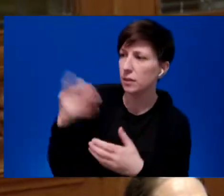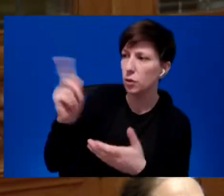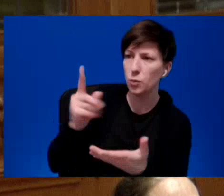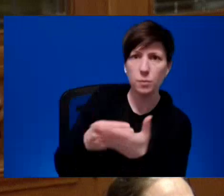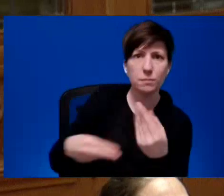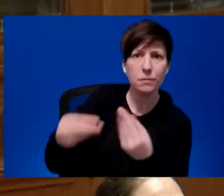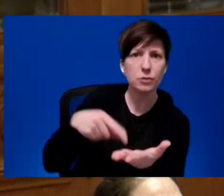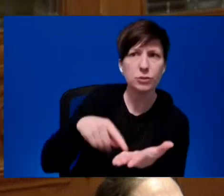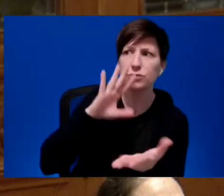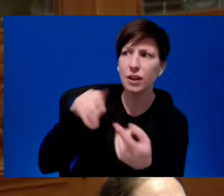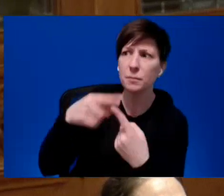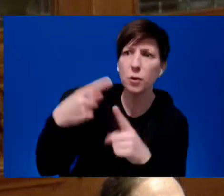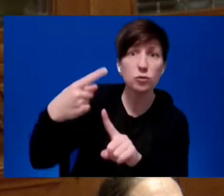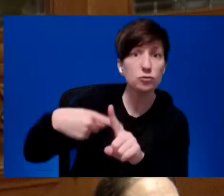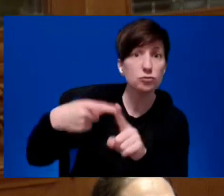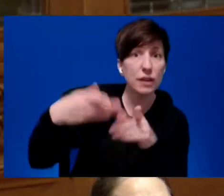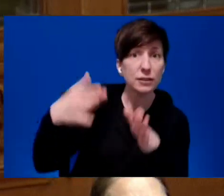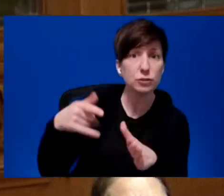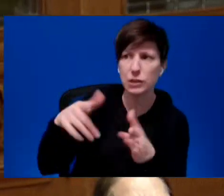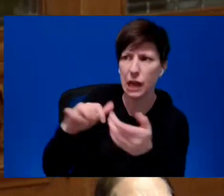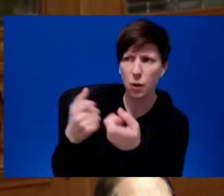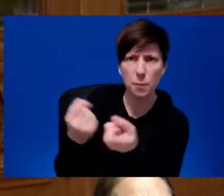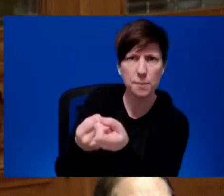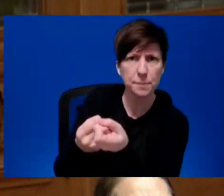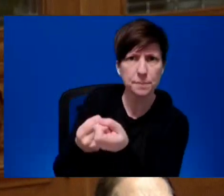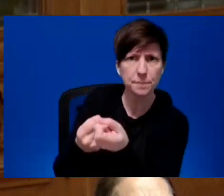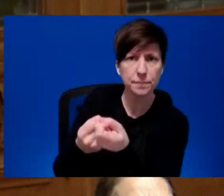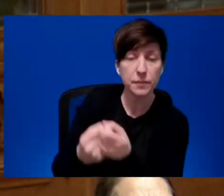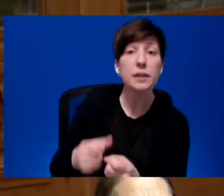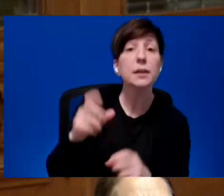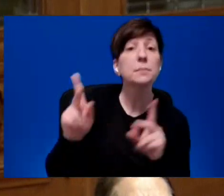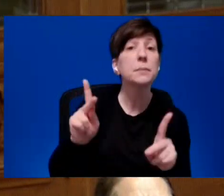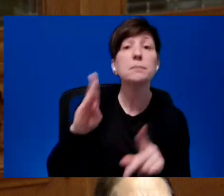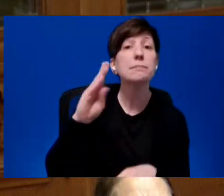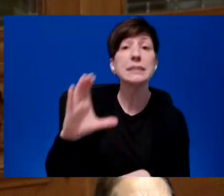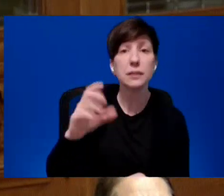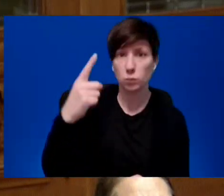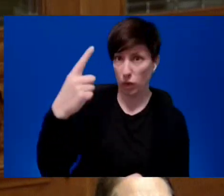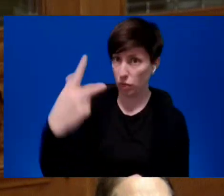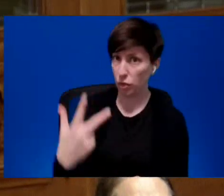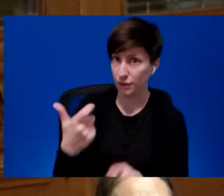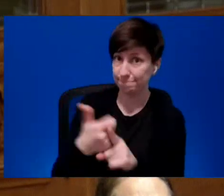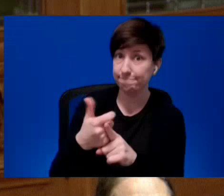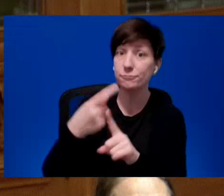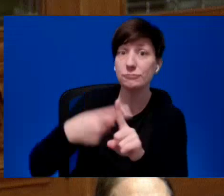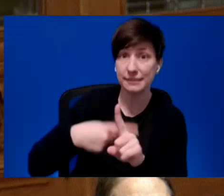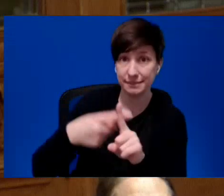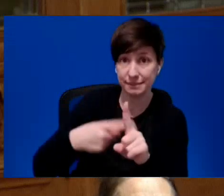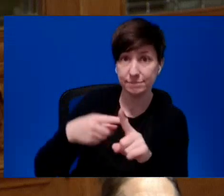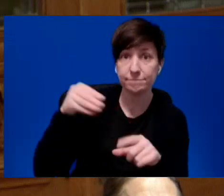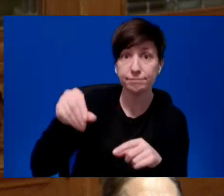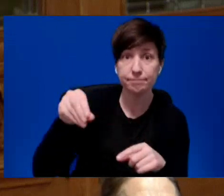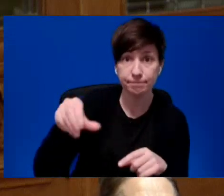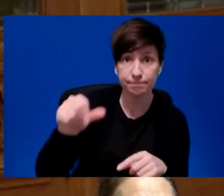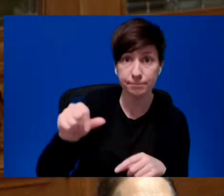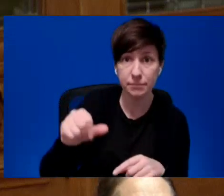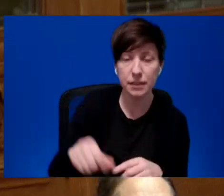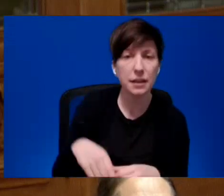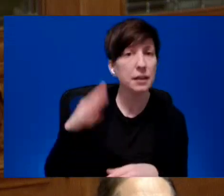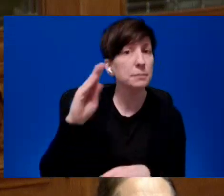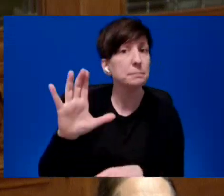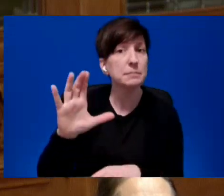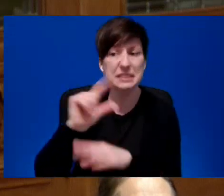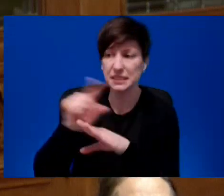told renters, who make up 1/3 of the people in BC, you're on your own. It's up to you to keep up with rising rental costs. And let's be clear,